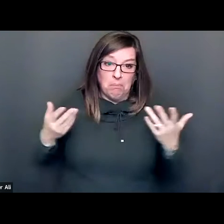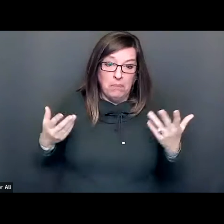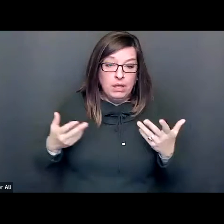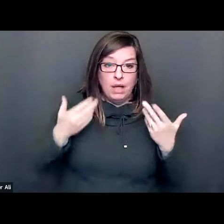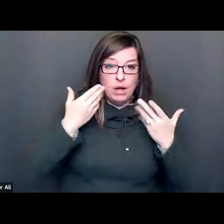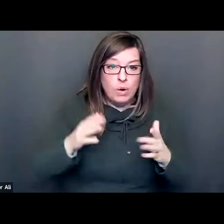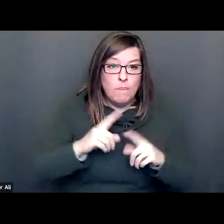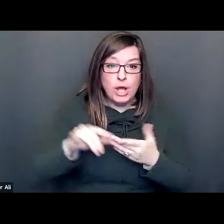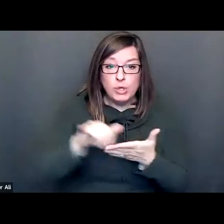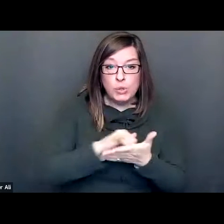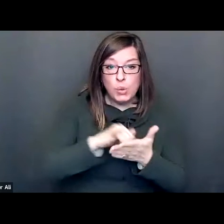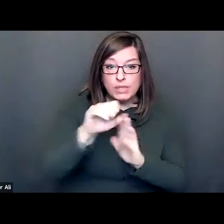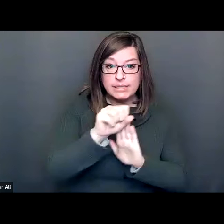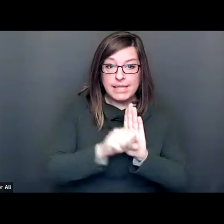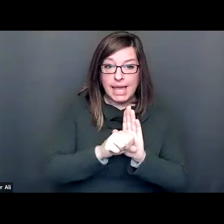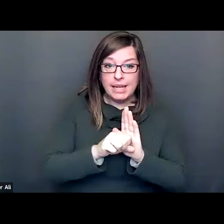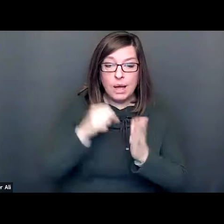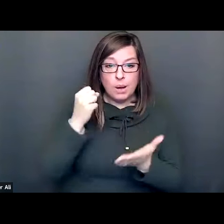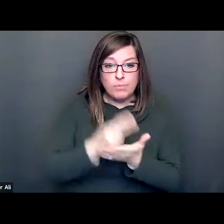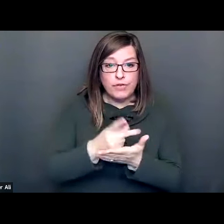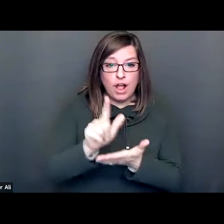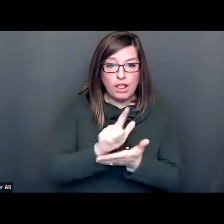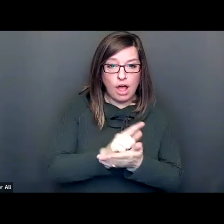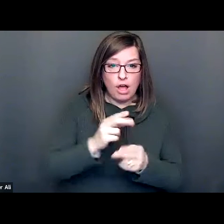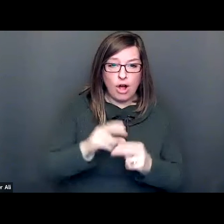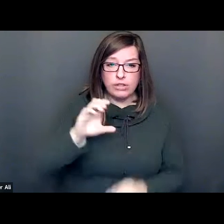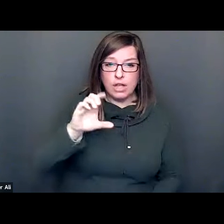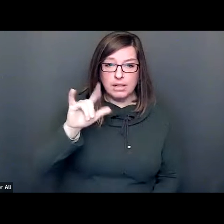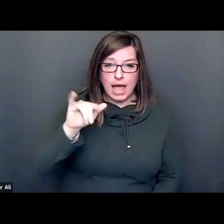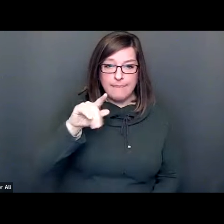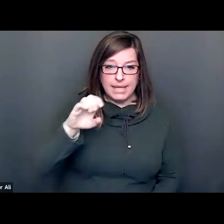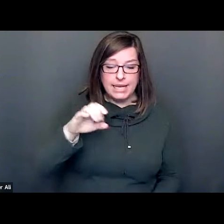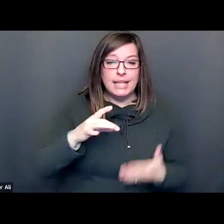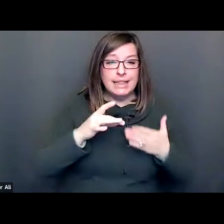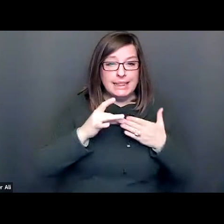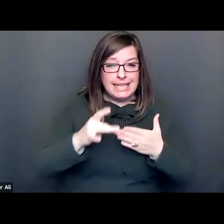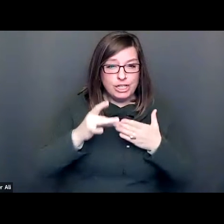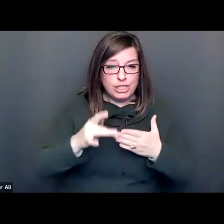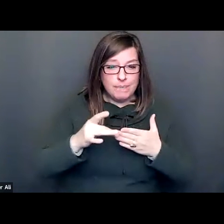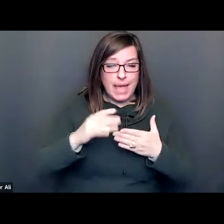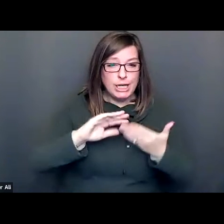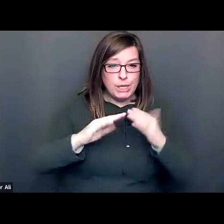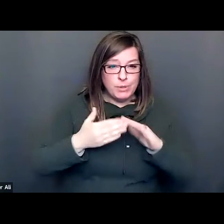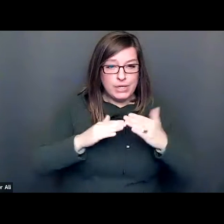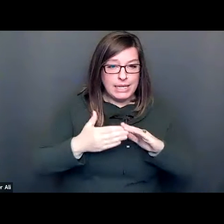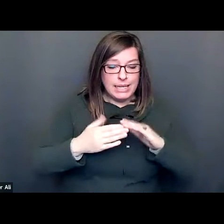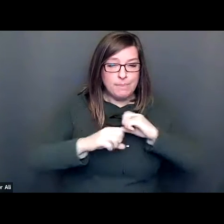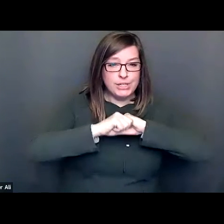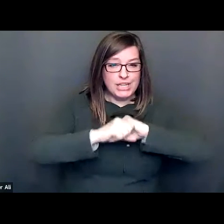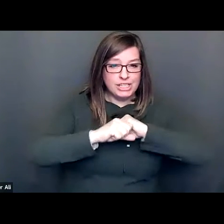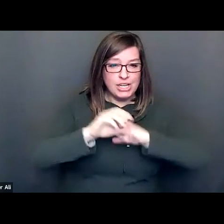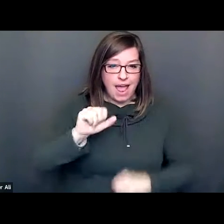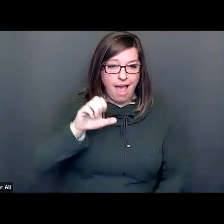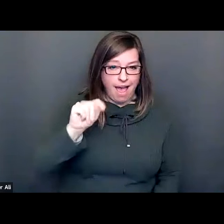passed a law called the Climate Leadership and Community Protection Act. And that law